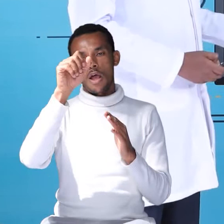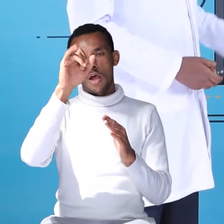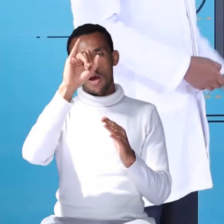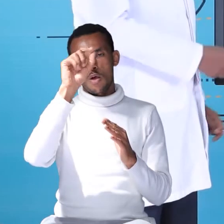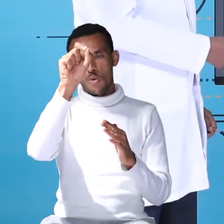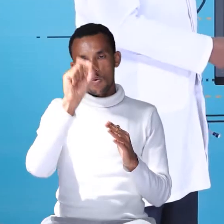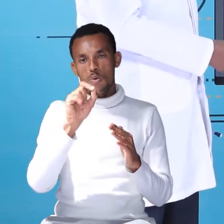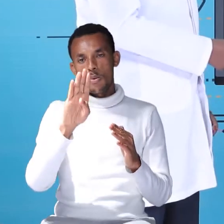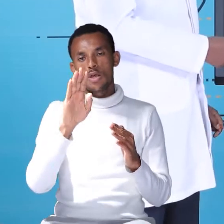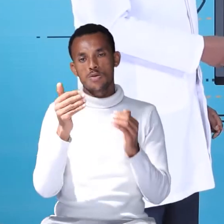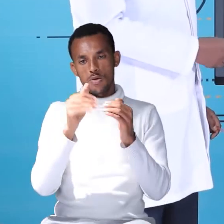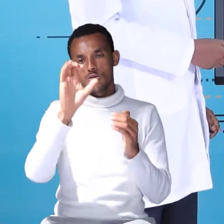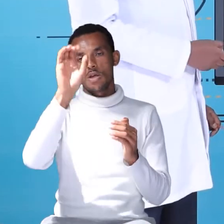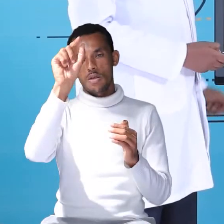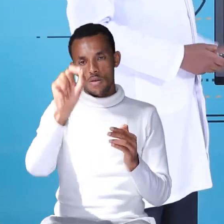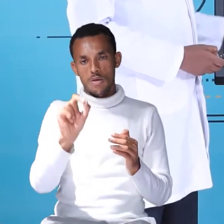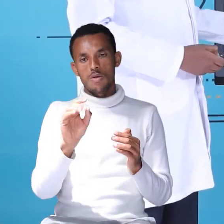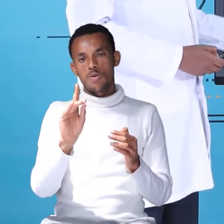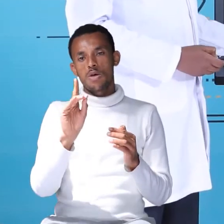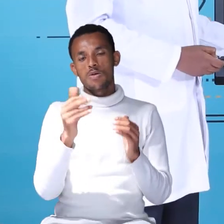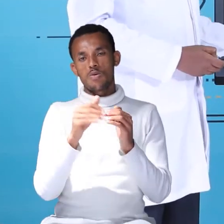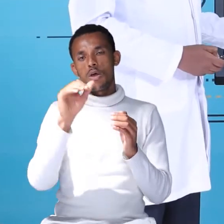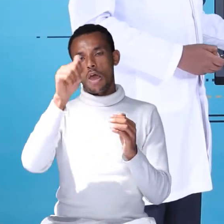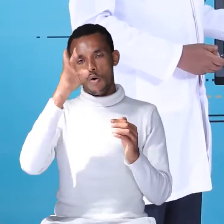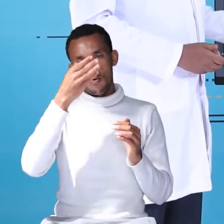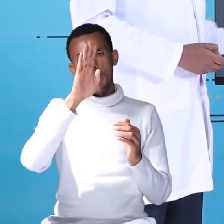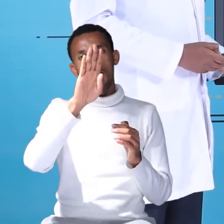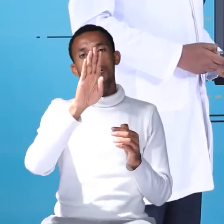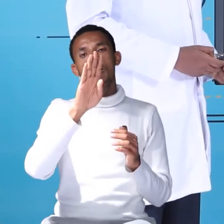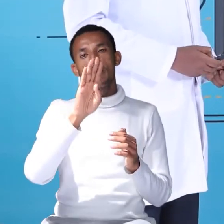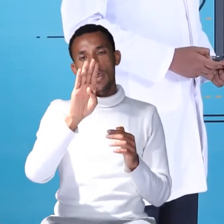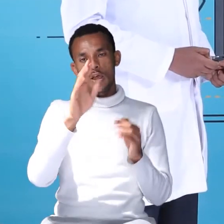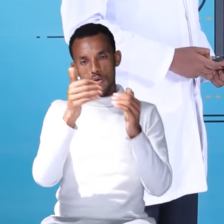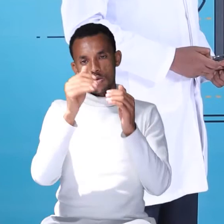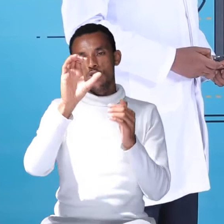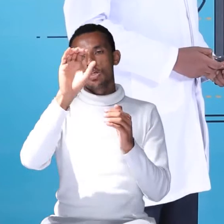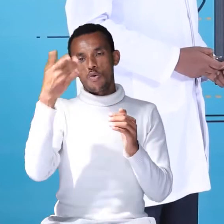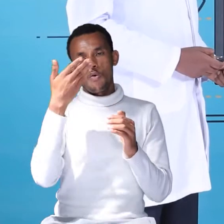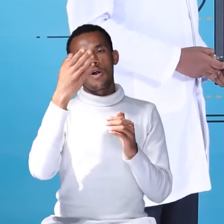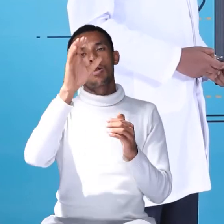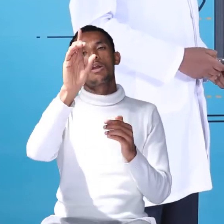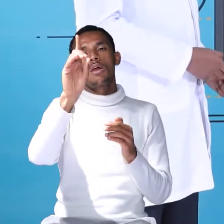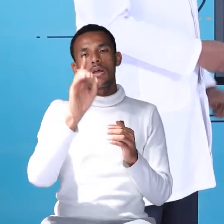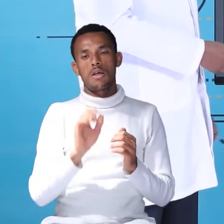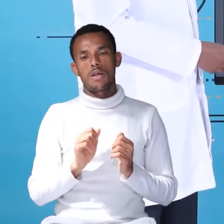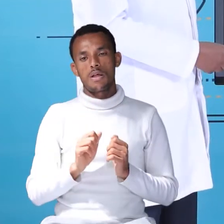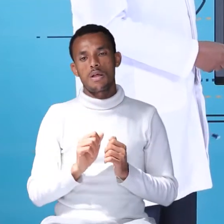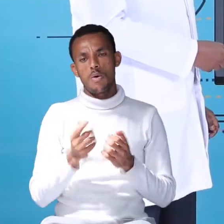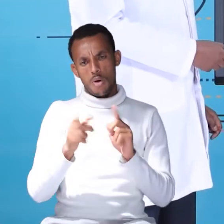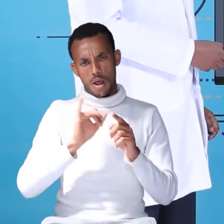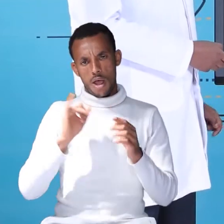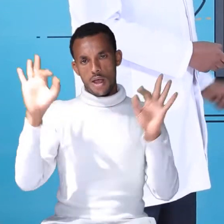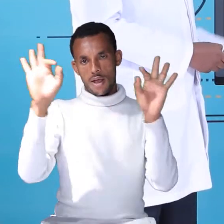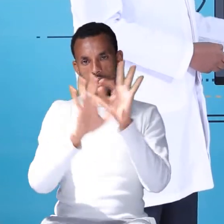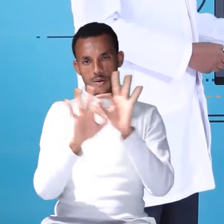B is equal to C to D, which means you have A over B is equal to C over D. When I